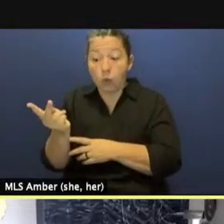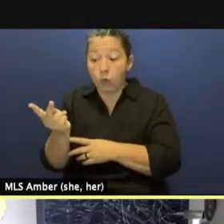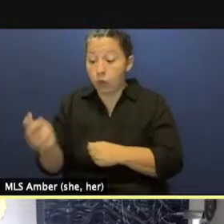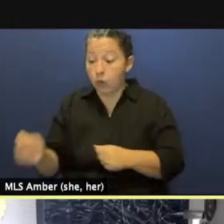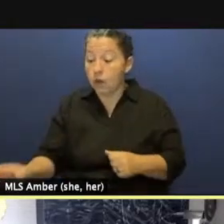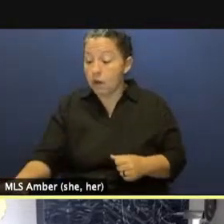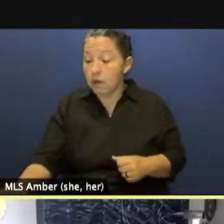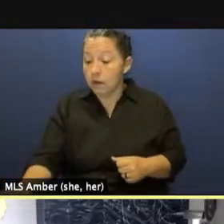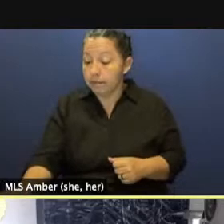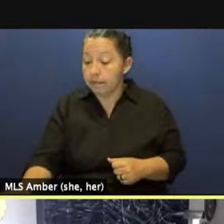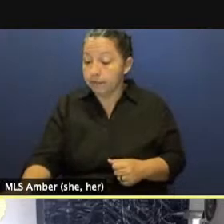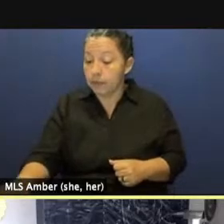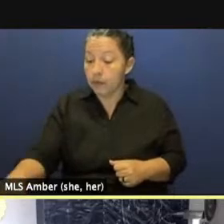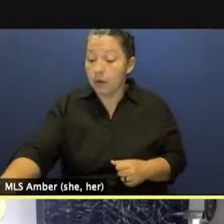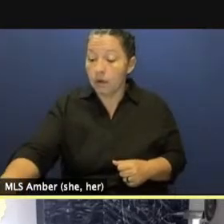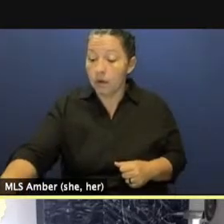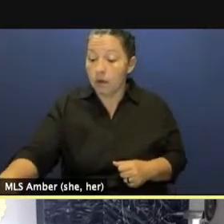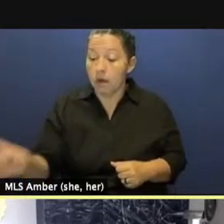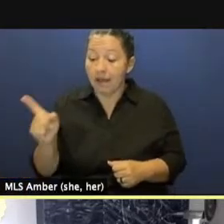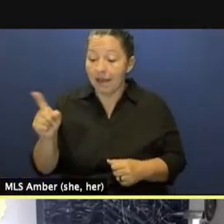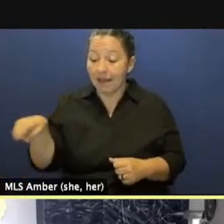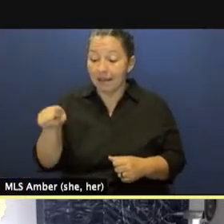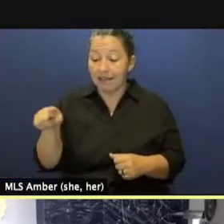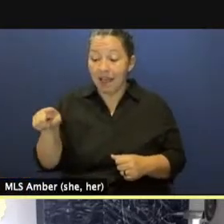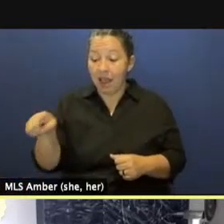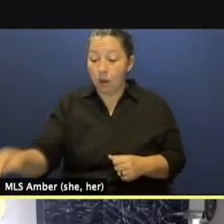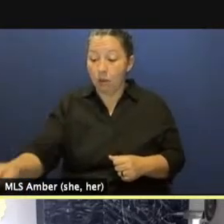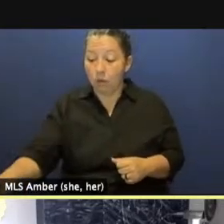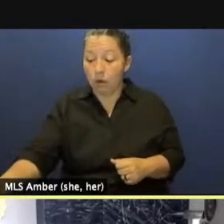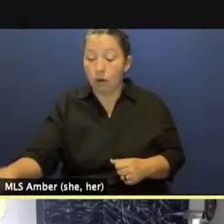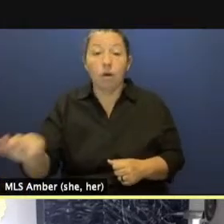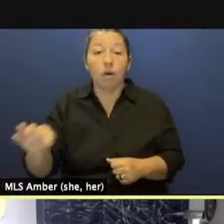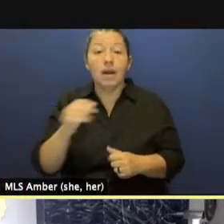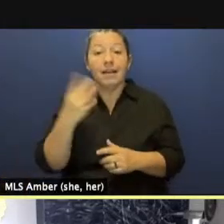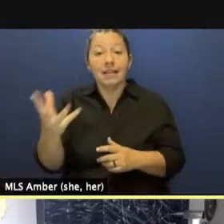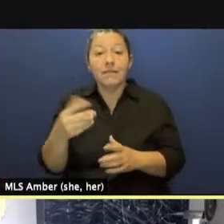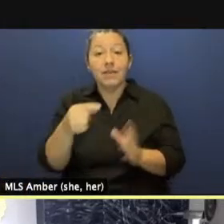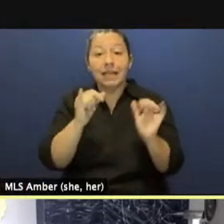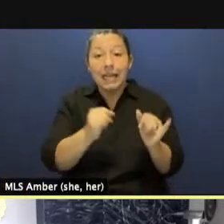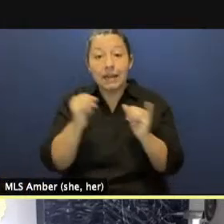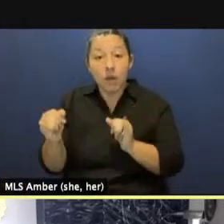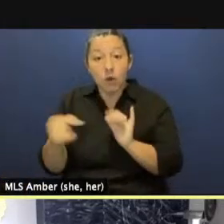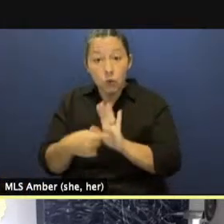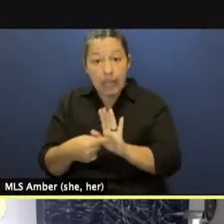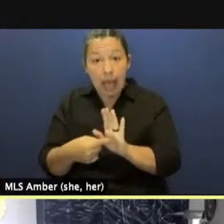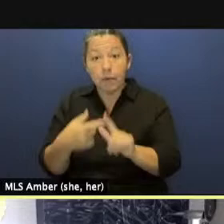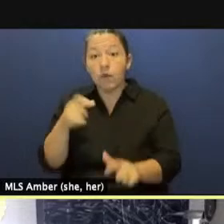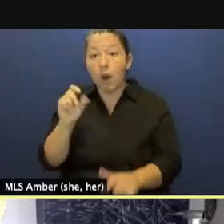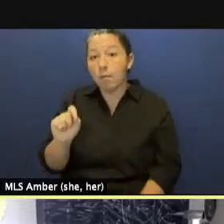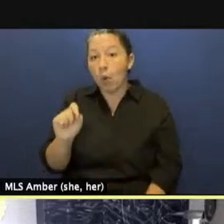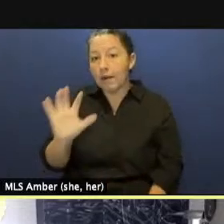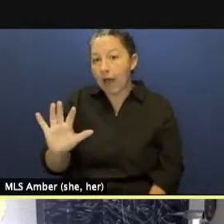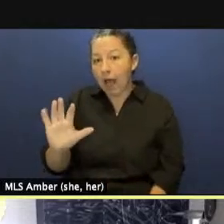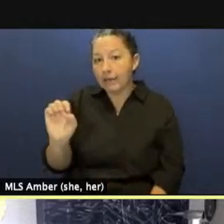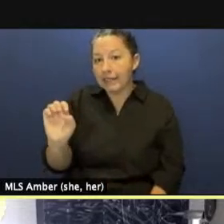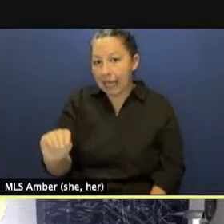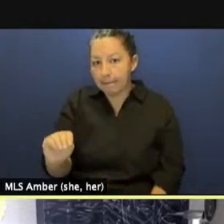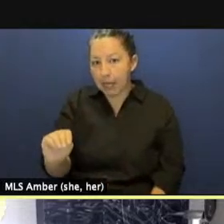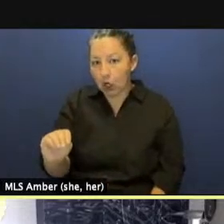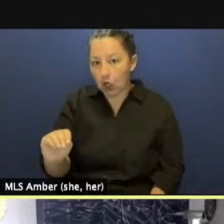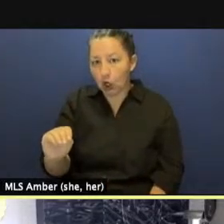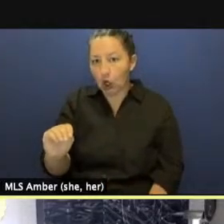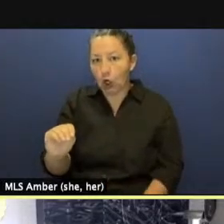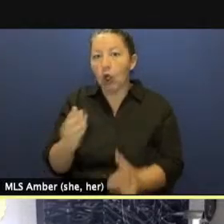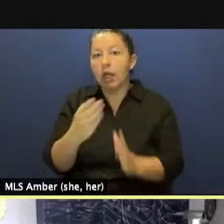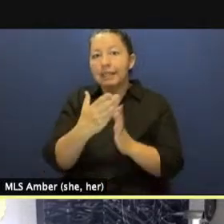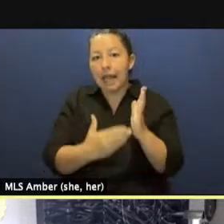were allocated individual samples from 0.5 centimeter segments along the